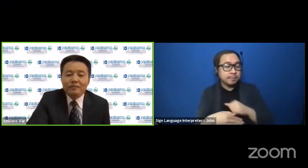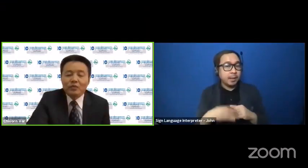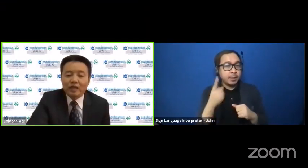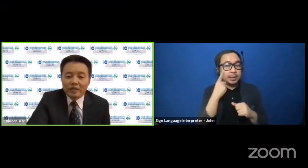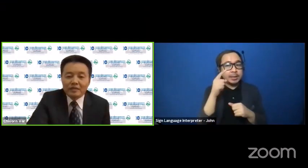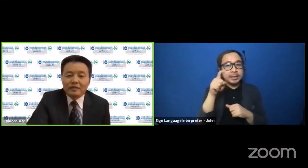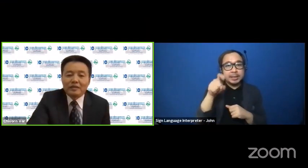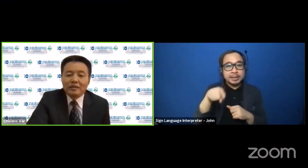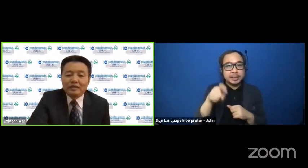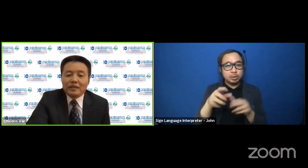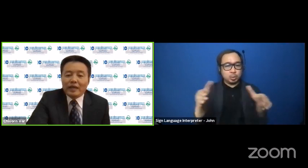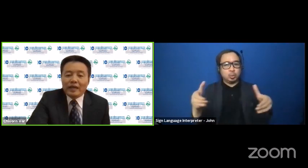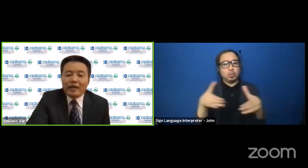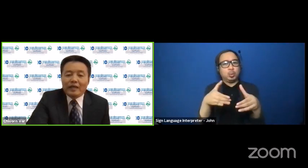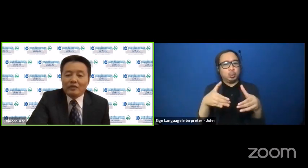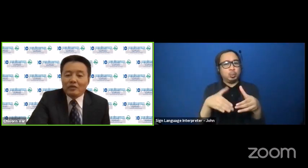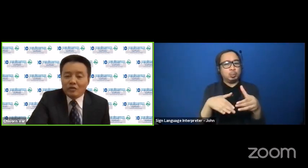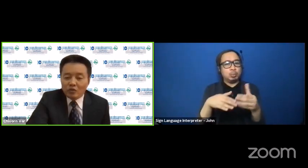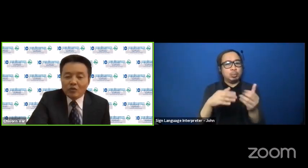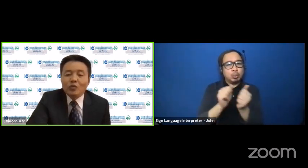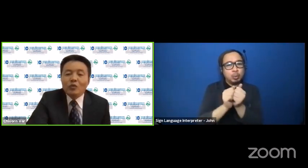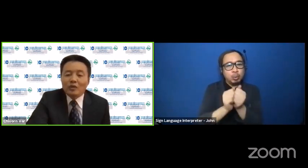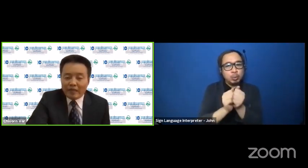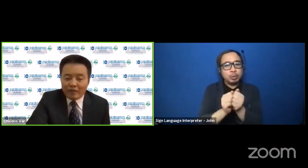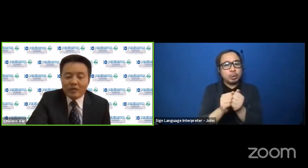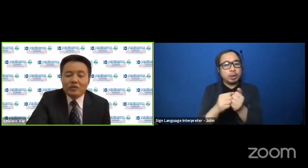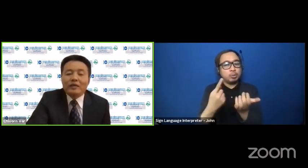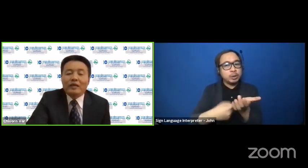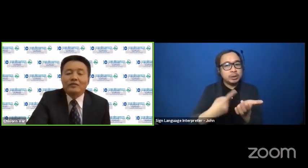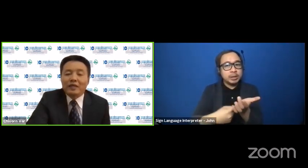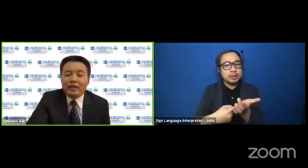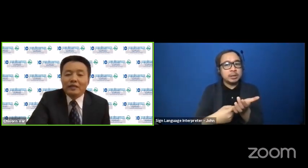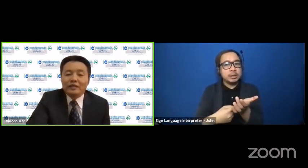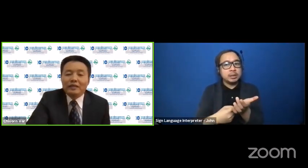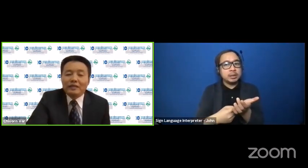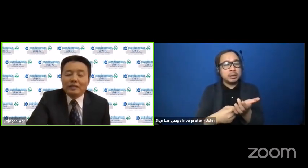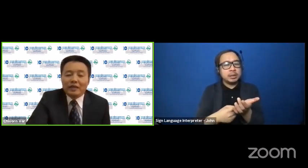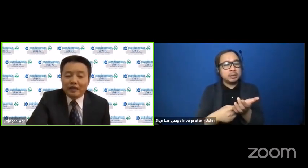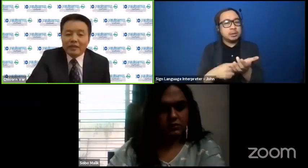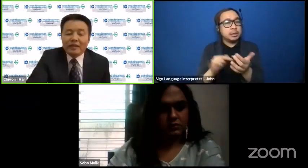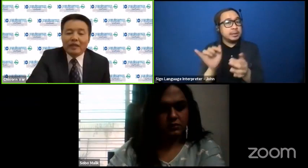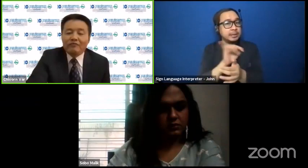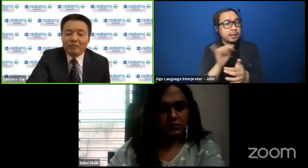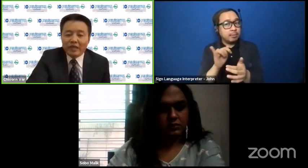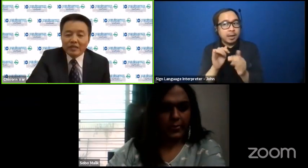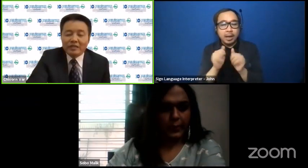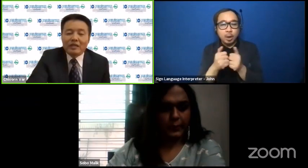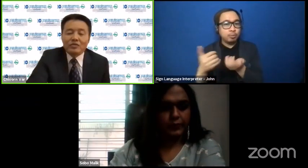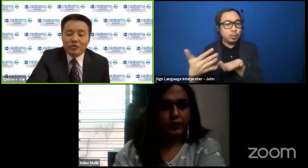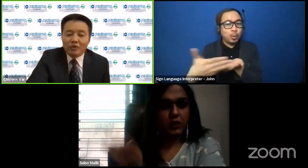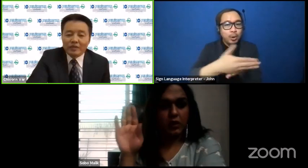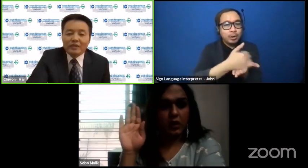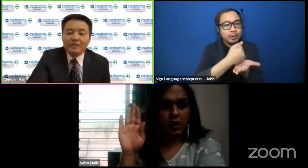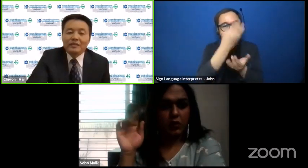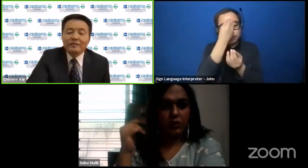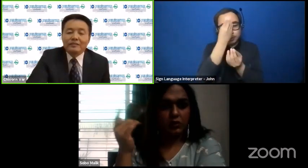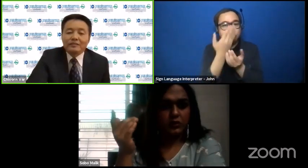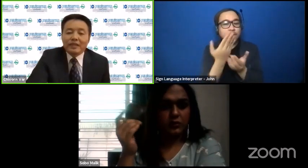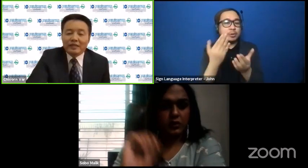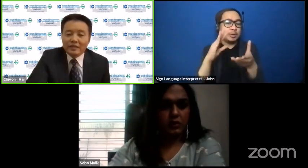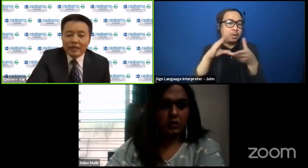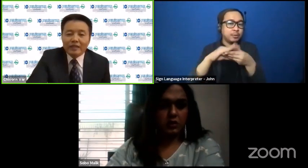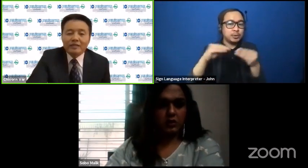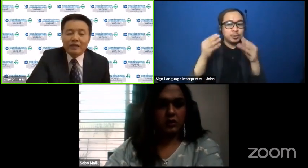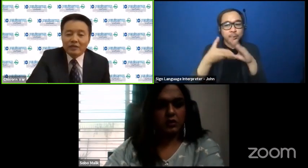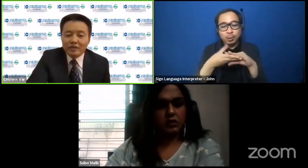come together and do like what you've done today, collecting information and stories